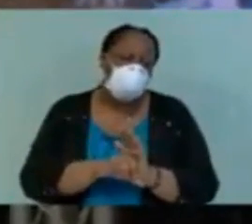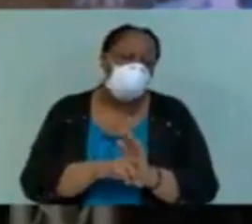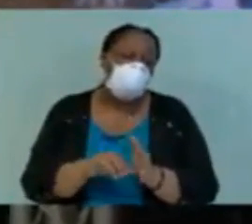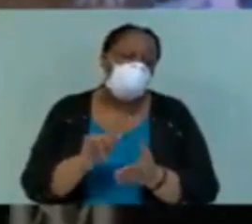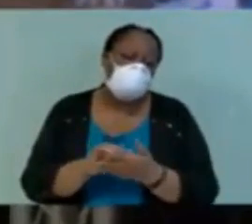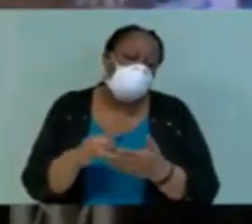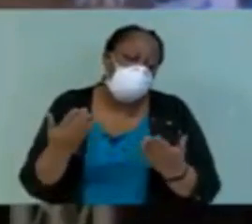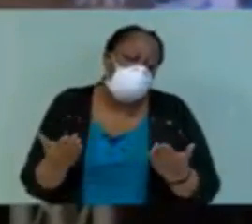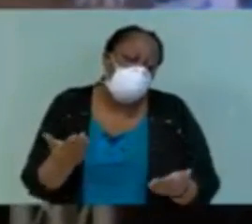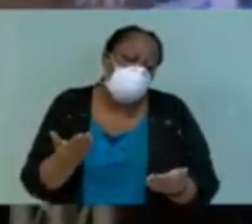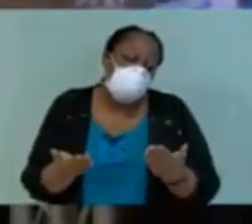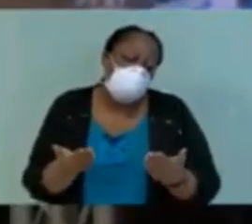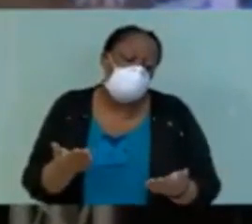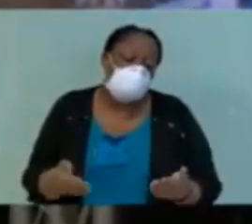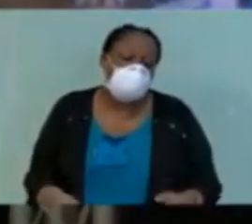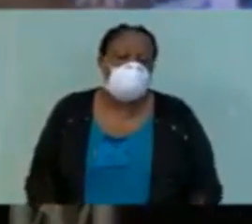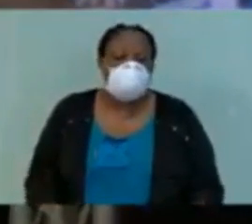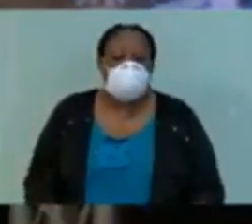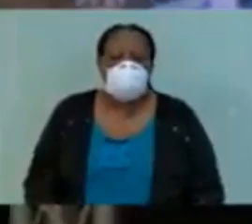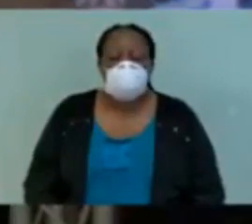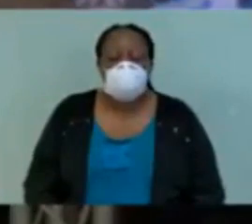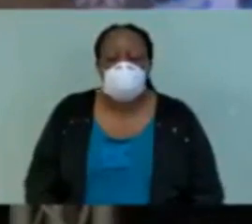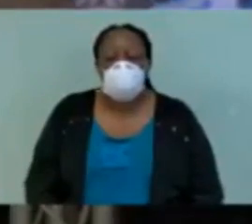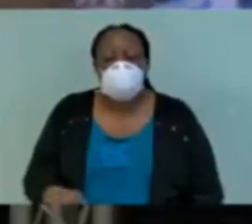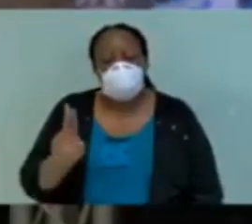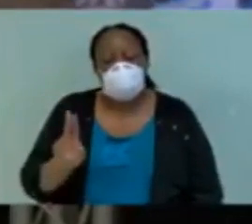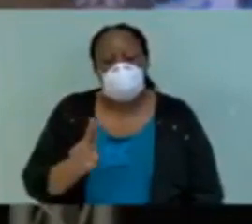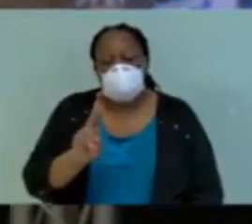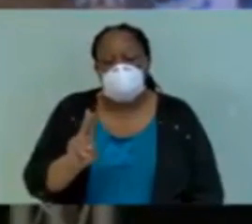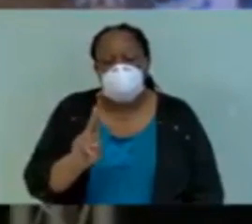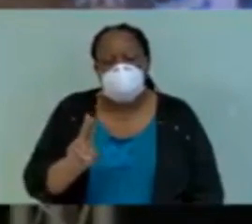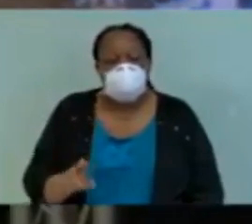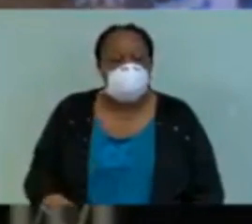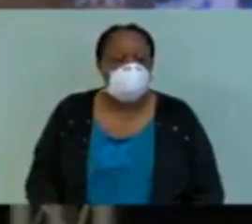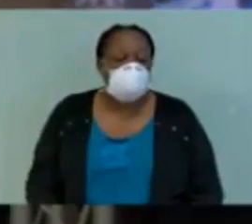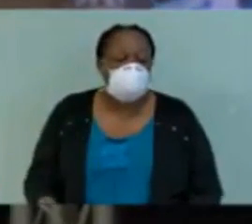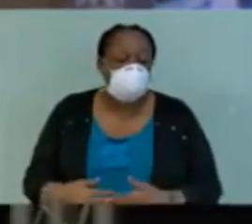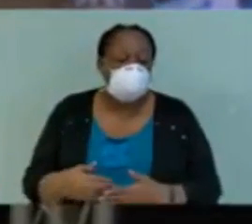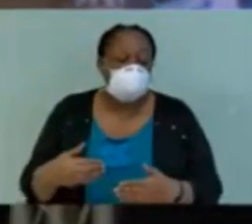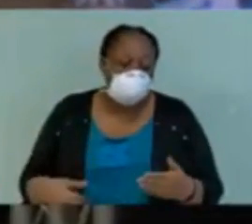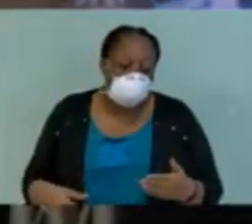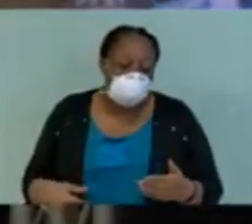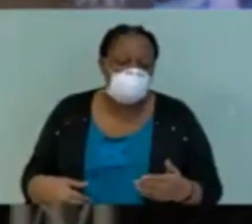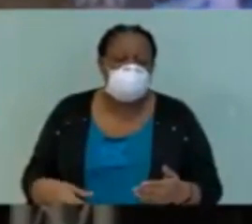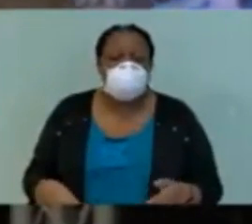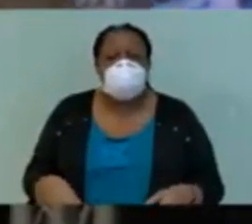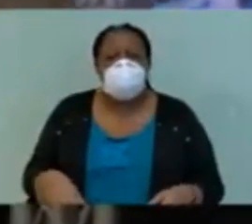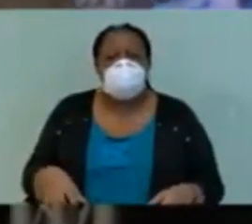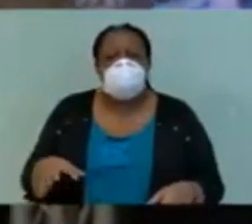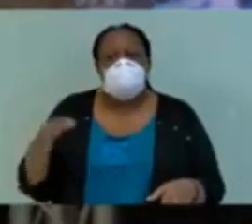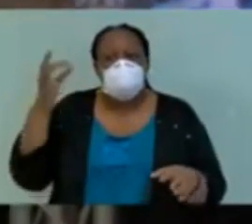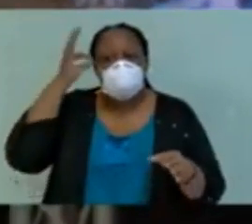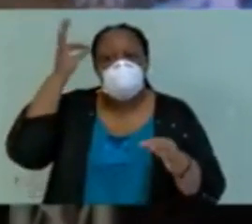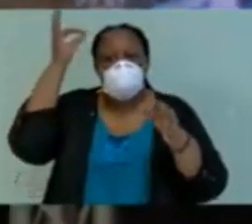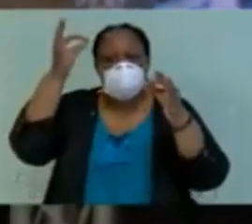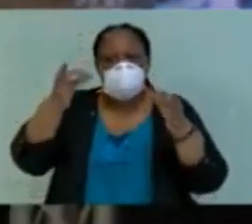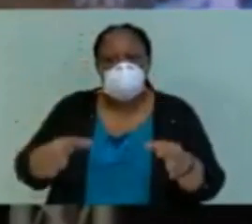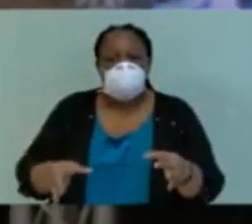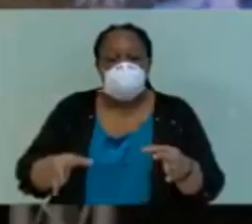into further legal discussion, but there may well